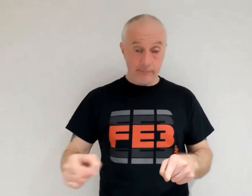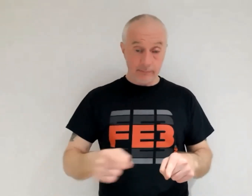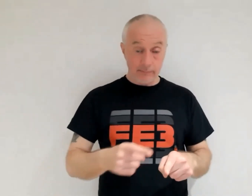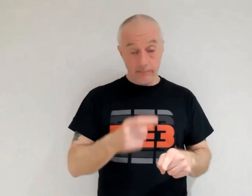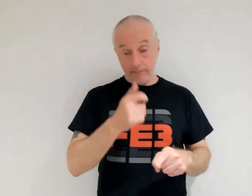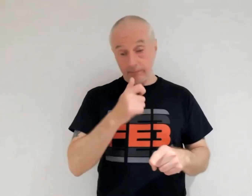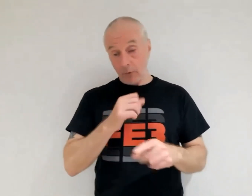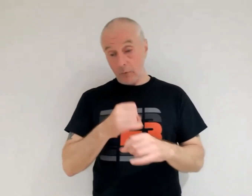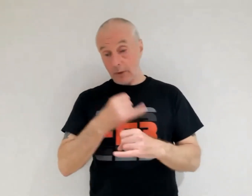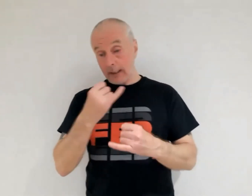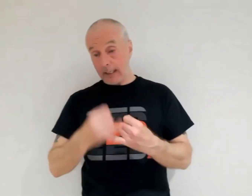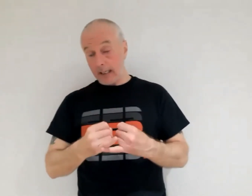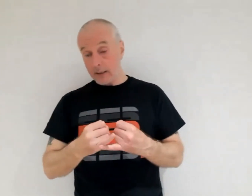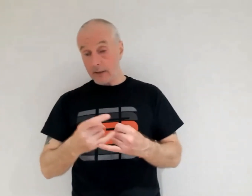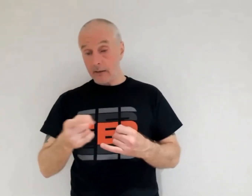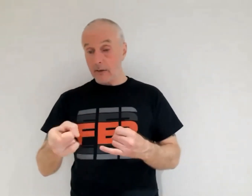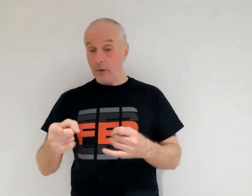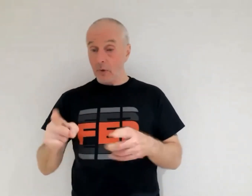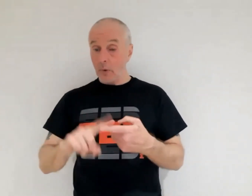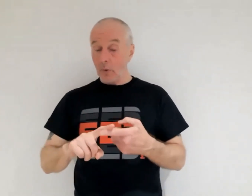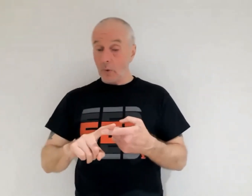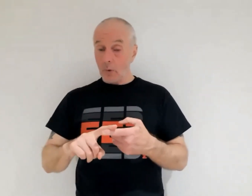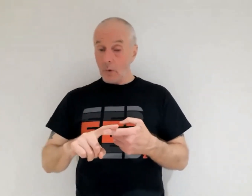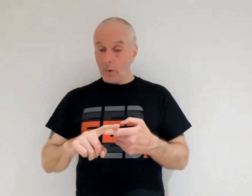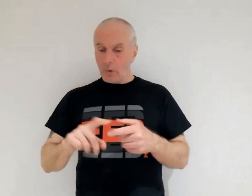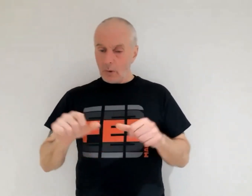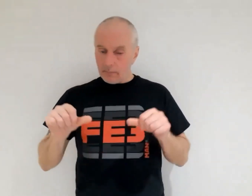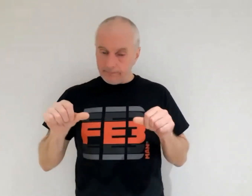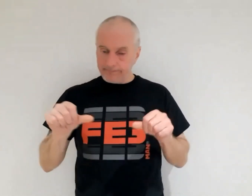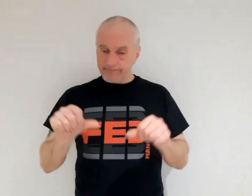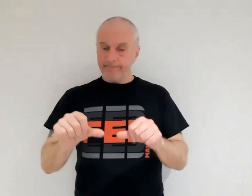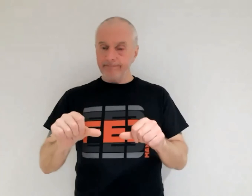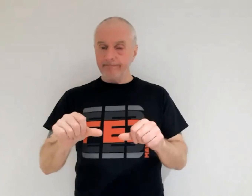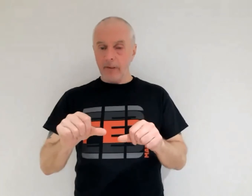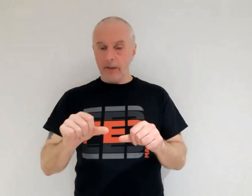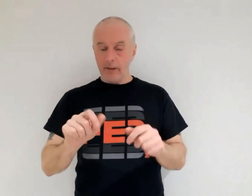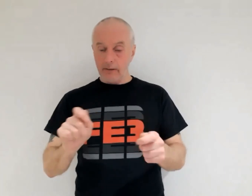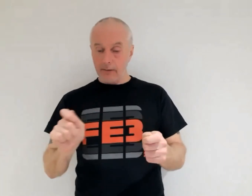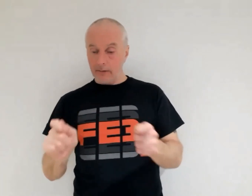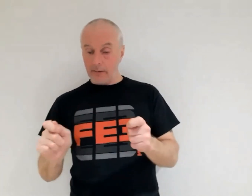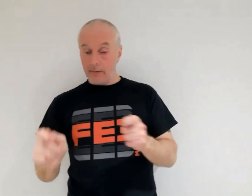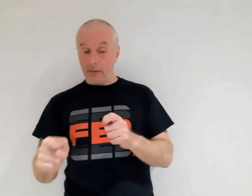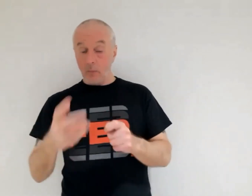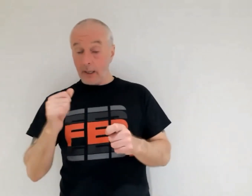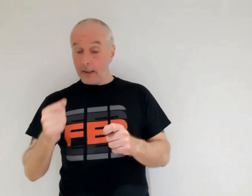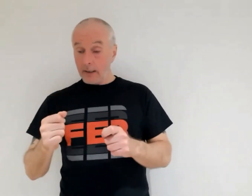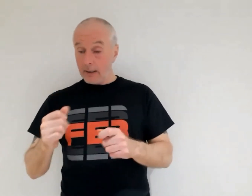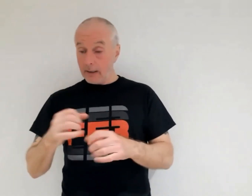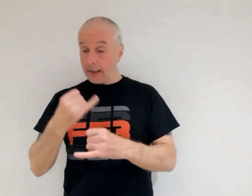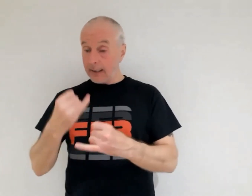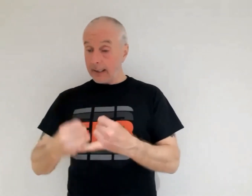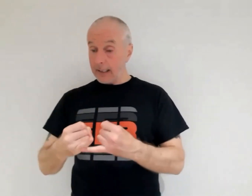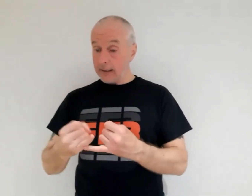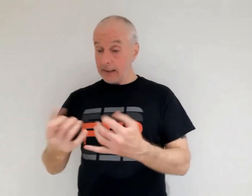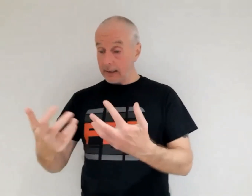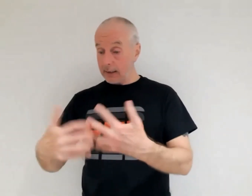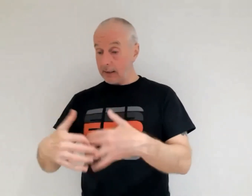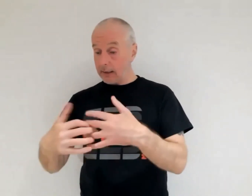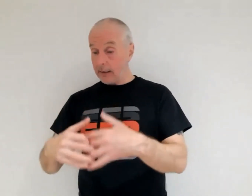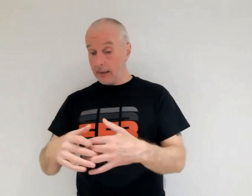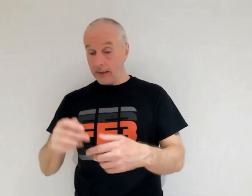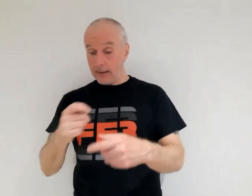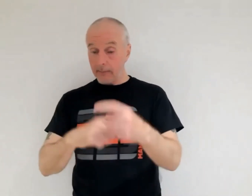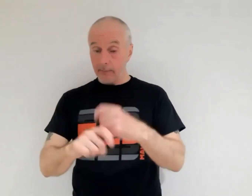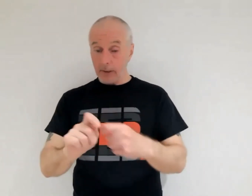it minimizes the conversion requirements once you've sold it as a natural gas appliance and gas supply changes to